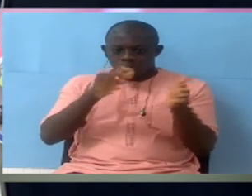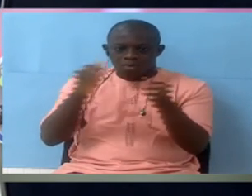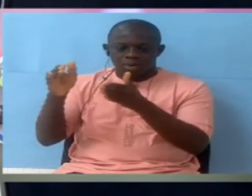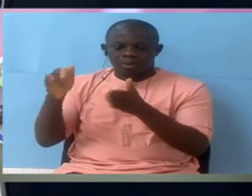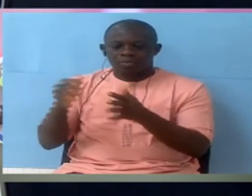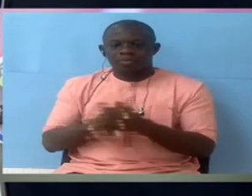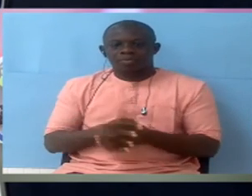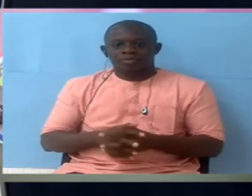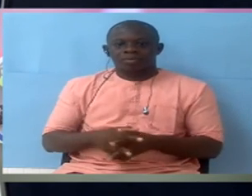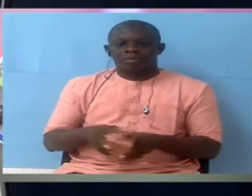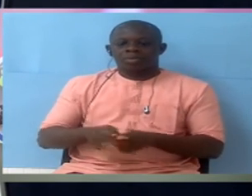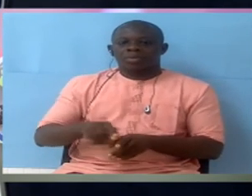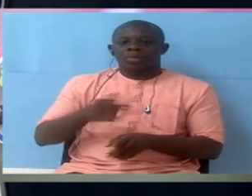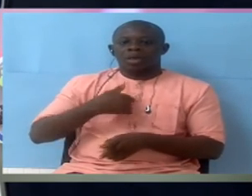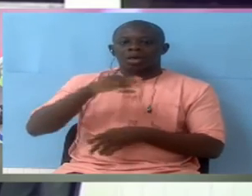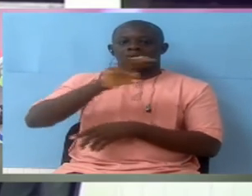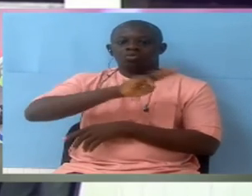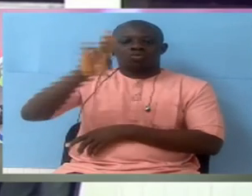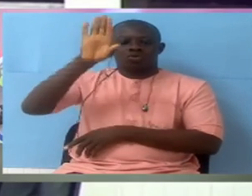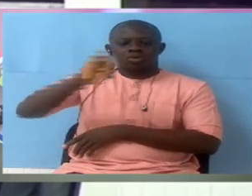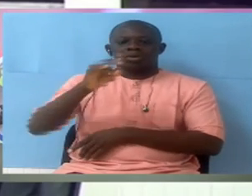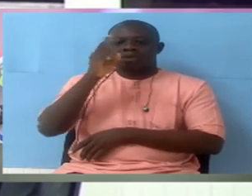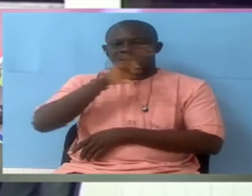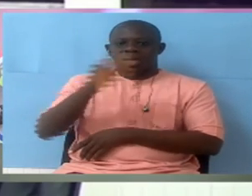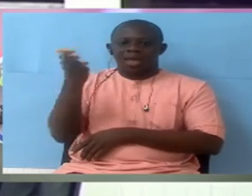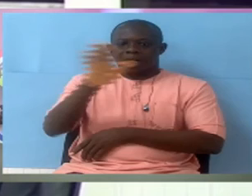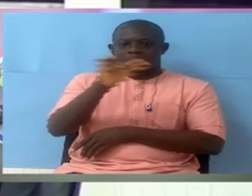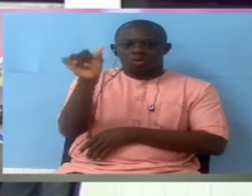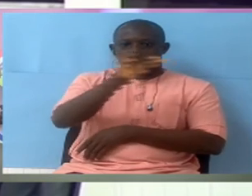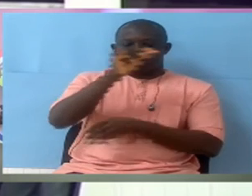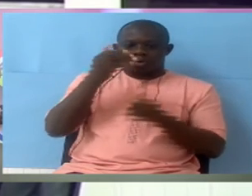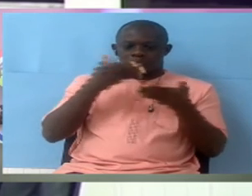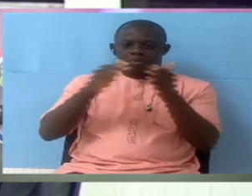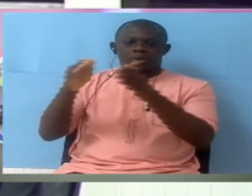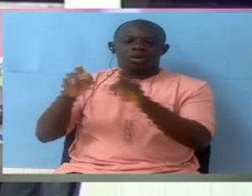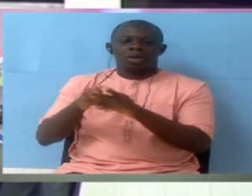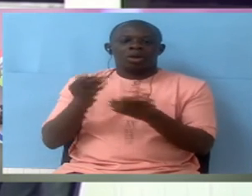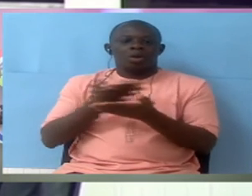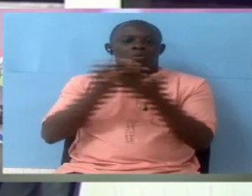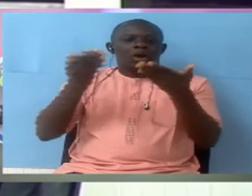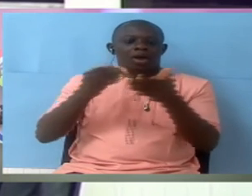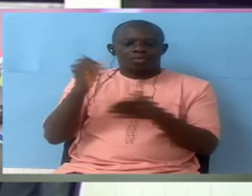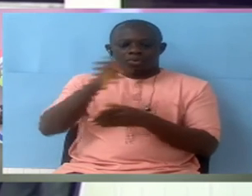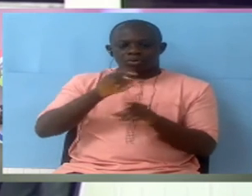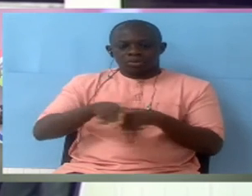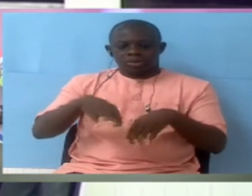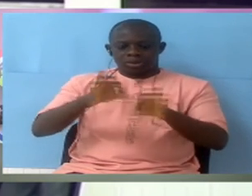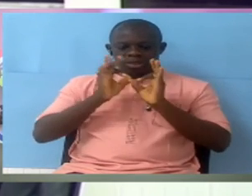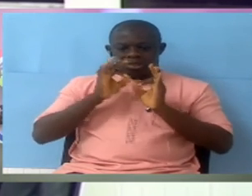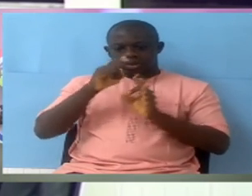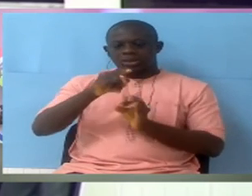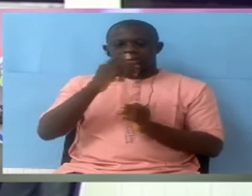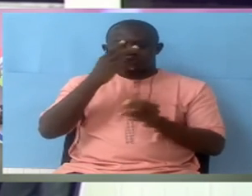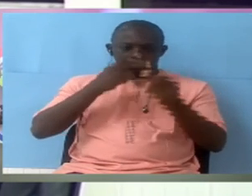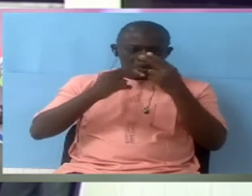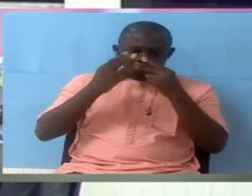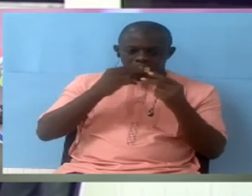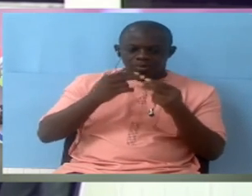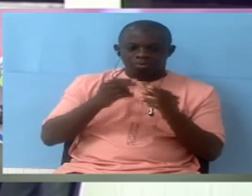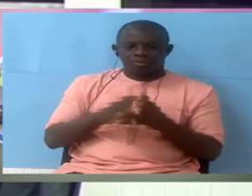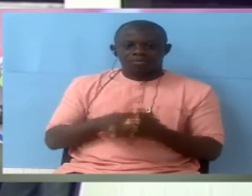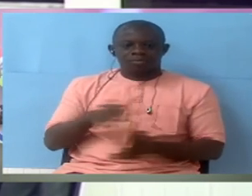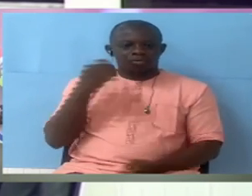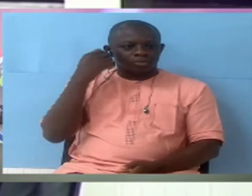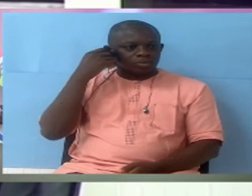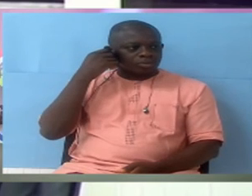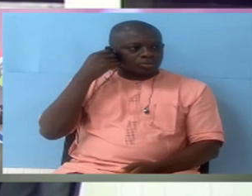yoy defaat? I did not try any other channel. The reason why I take it as a joke. Jëmuma wona